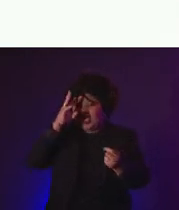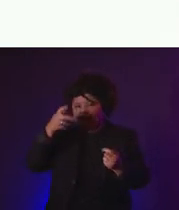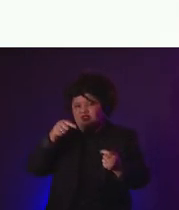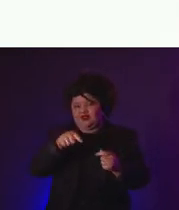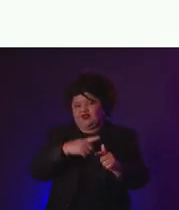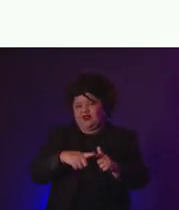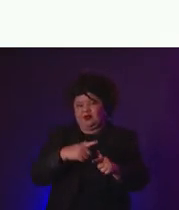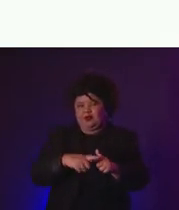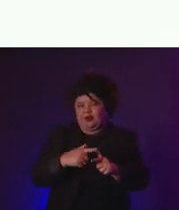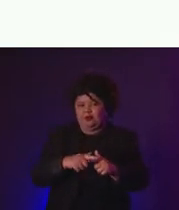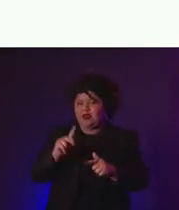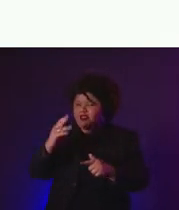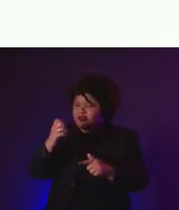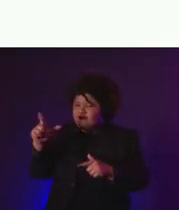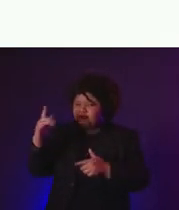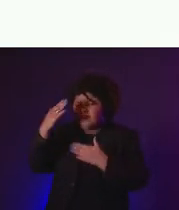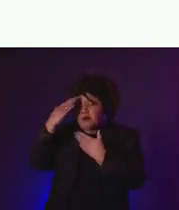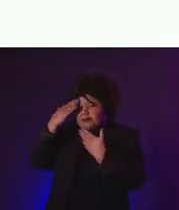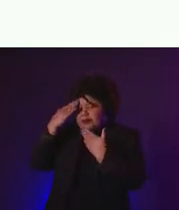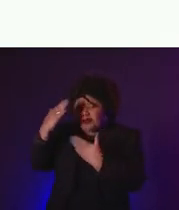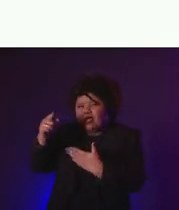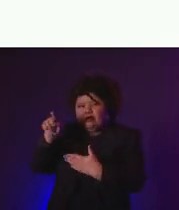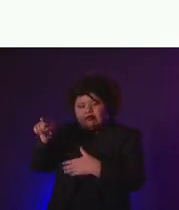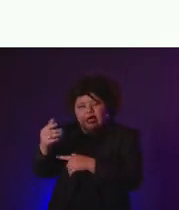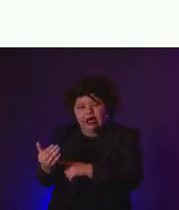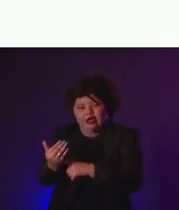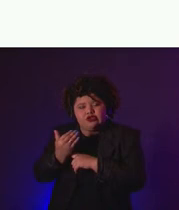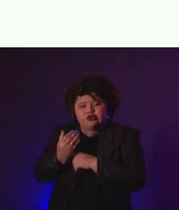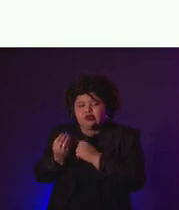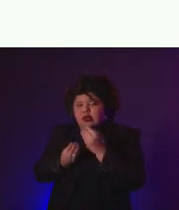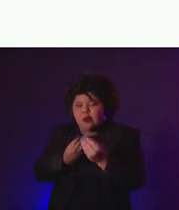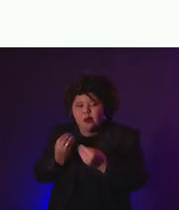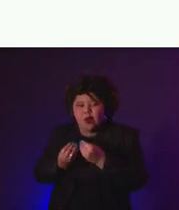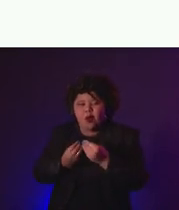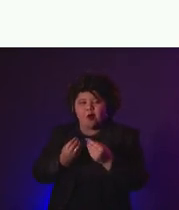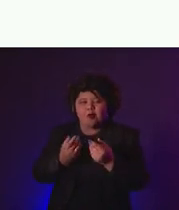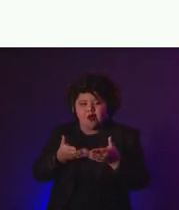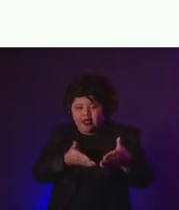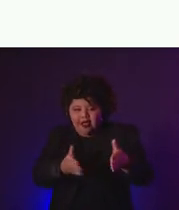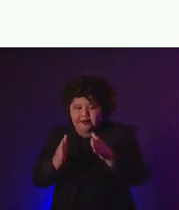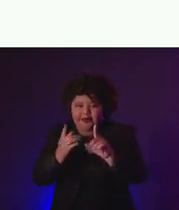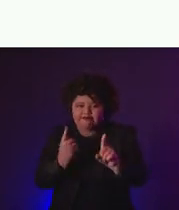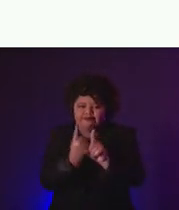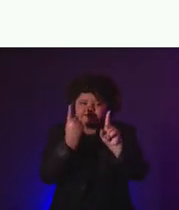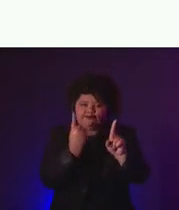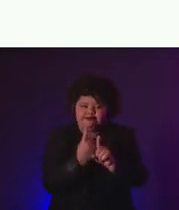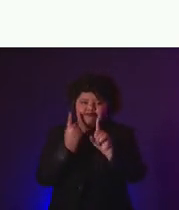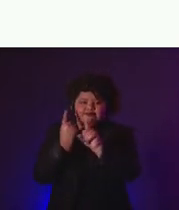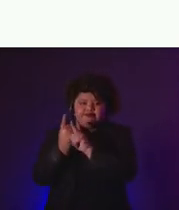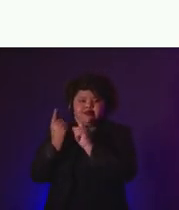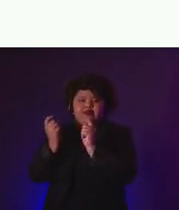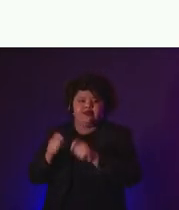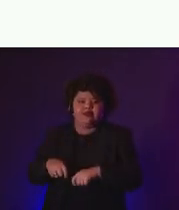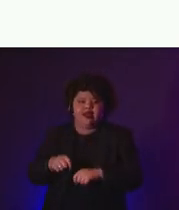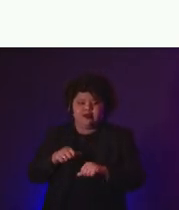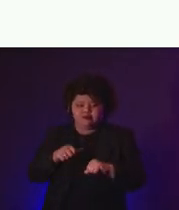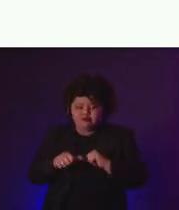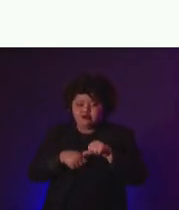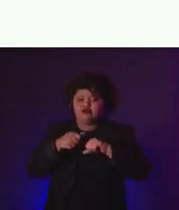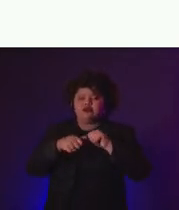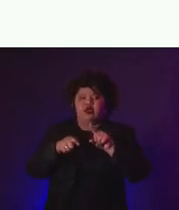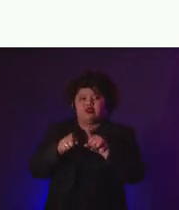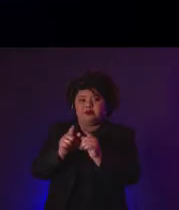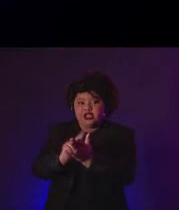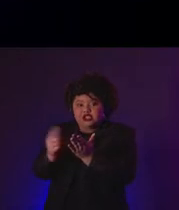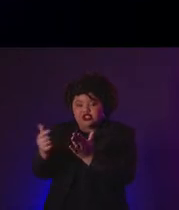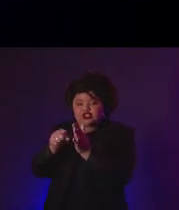me find my way, for being my advisor, for not having a doctorate, for giving us precision journalism, and for being